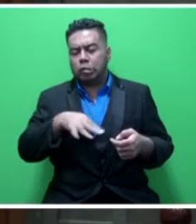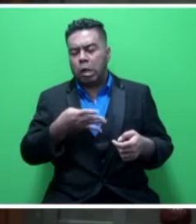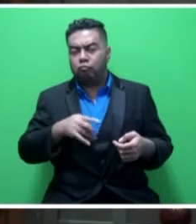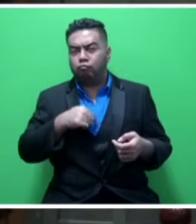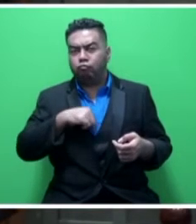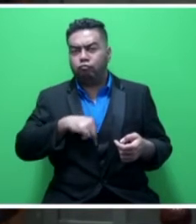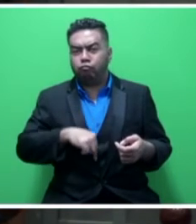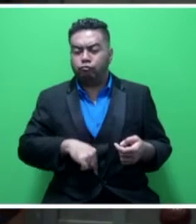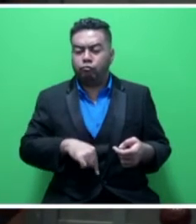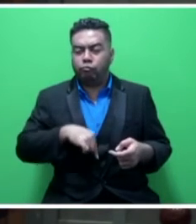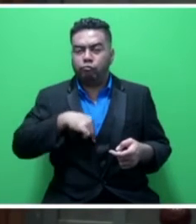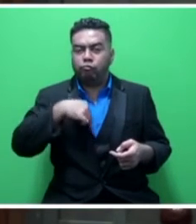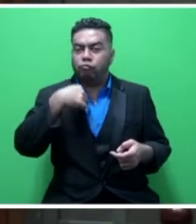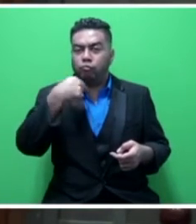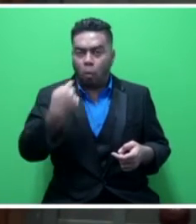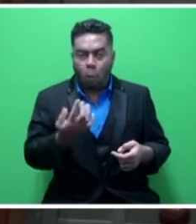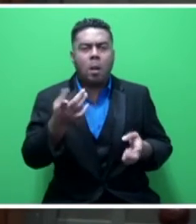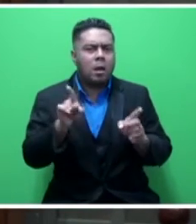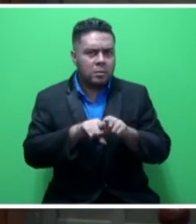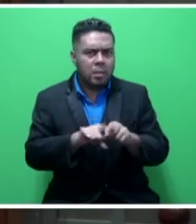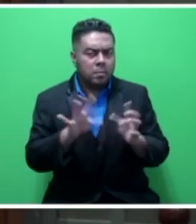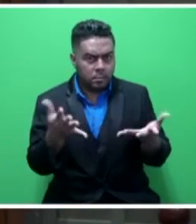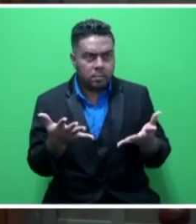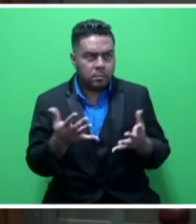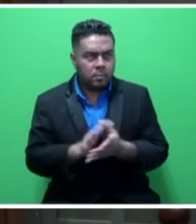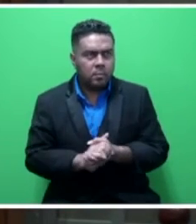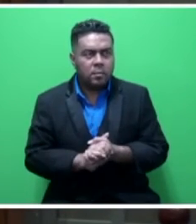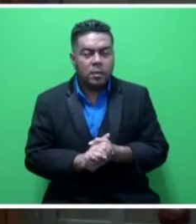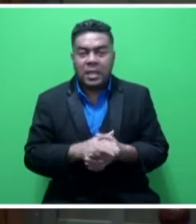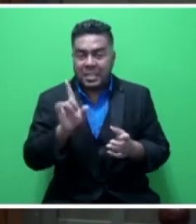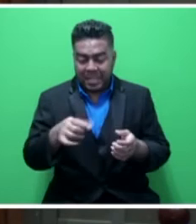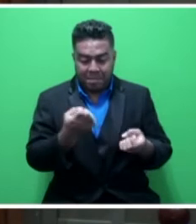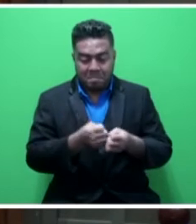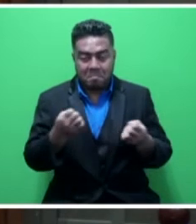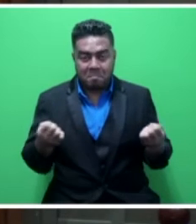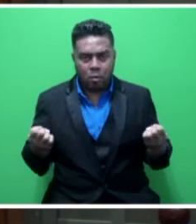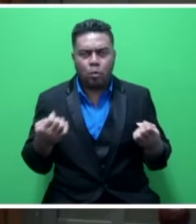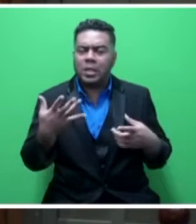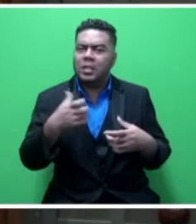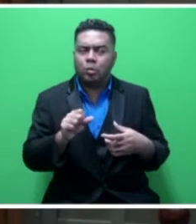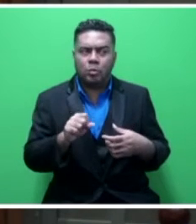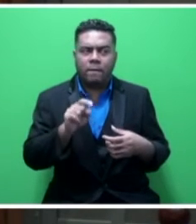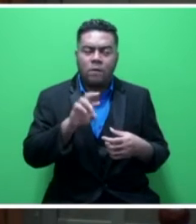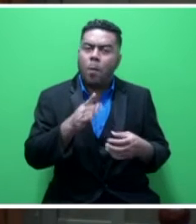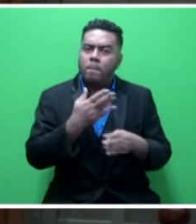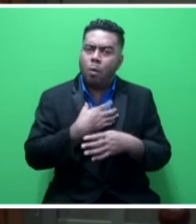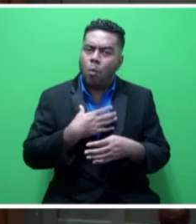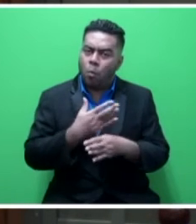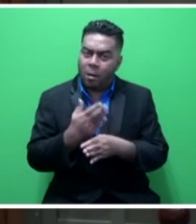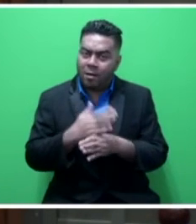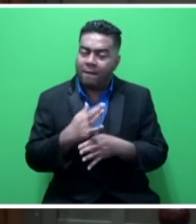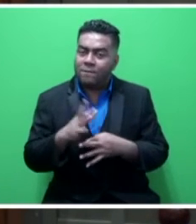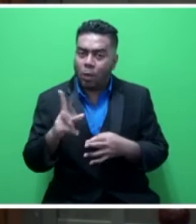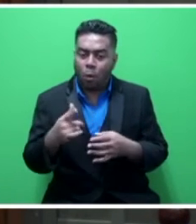endoscopic retrograde cholangiopancreatography, which is a mechanism by which we can even do more work